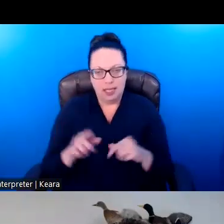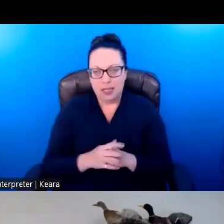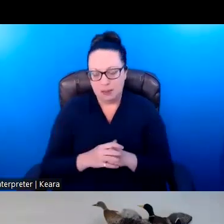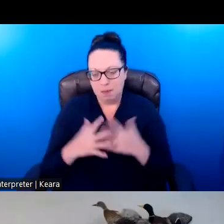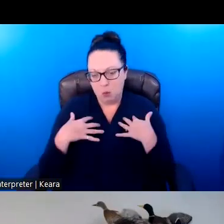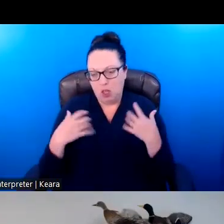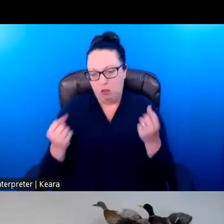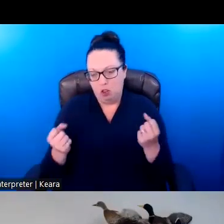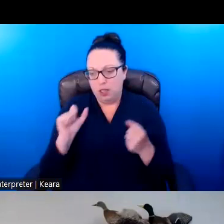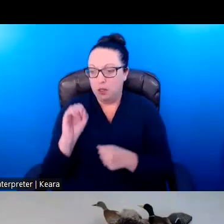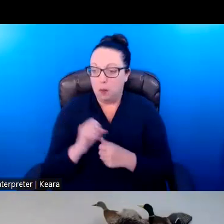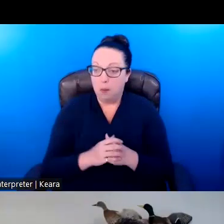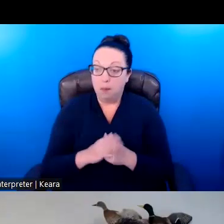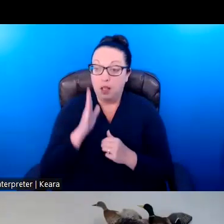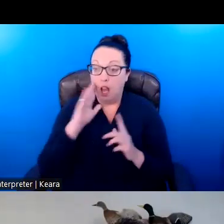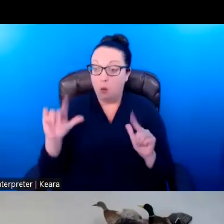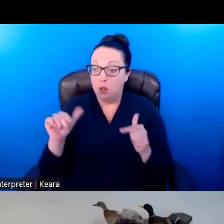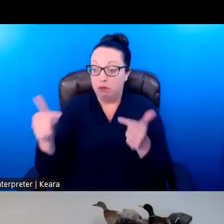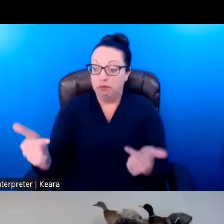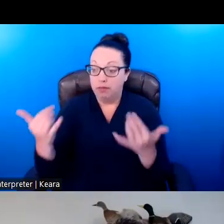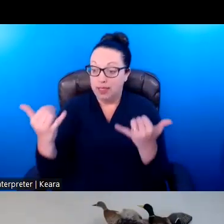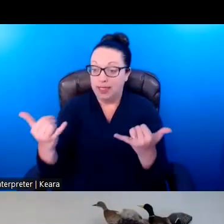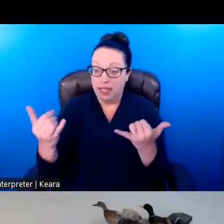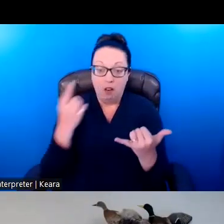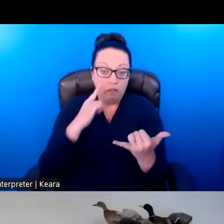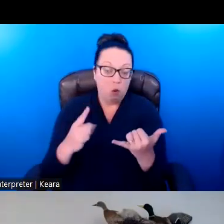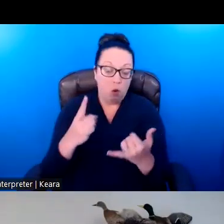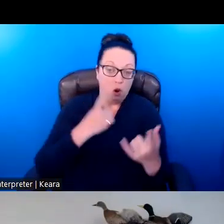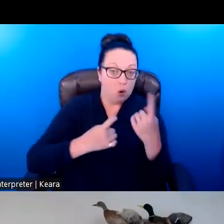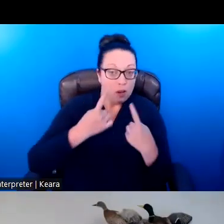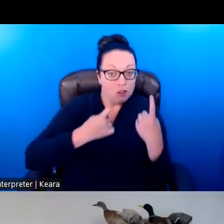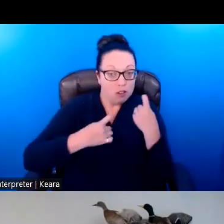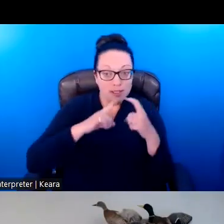So I think I will pass it along so we can do some question and answer.